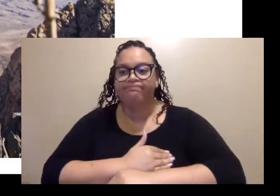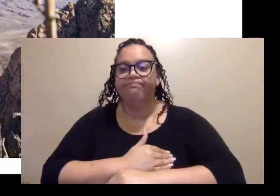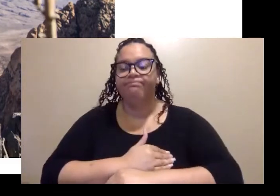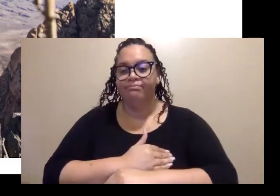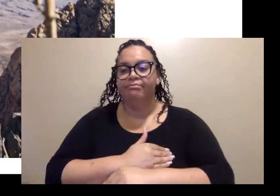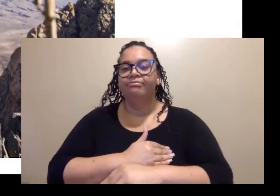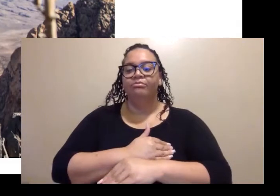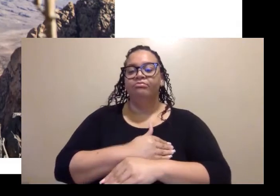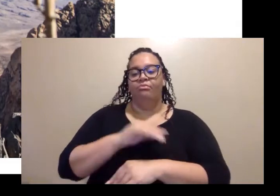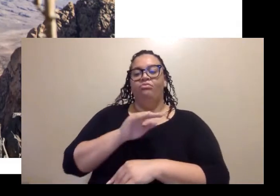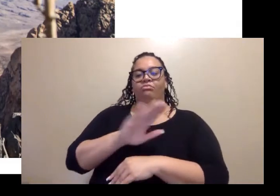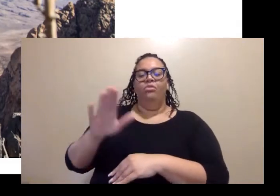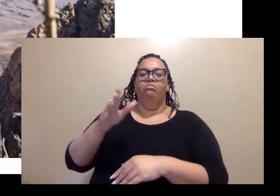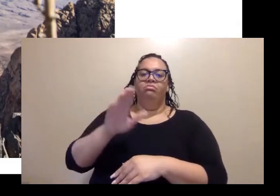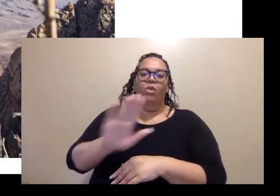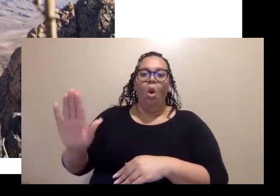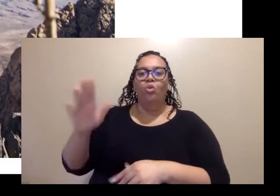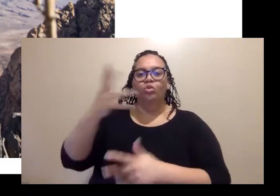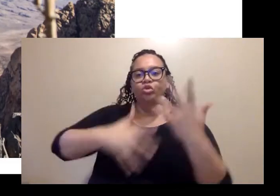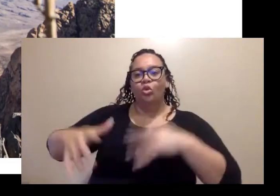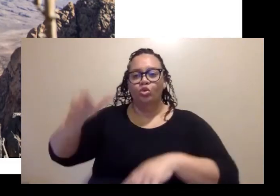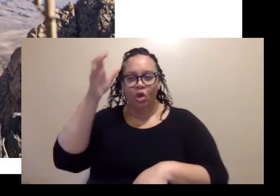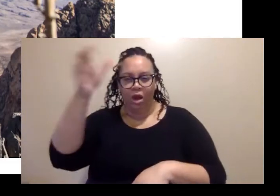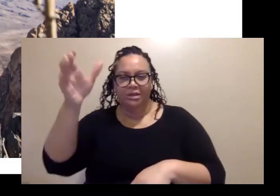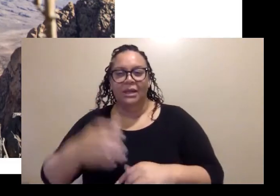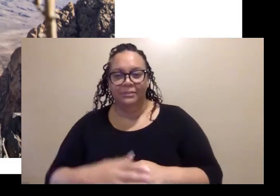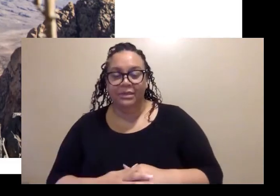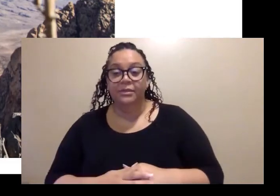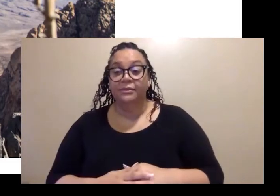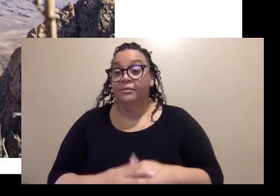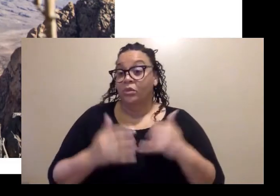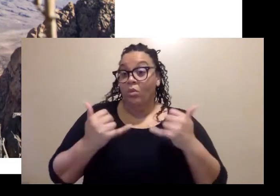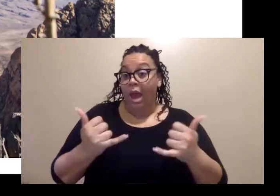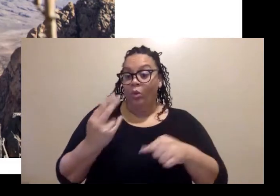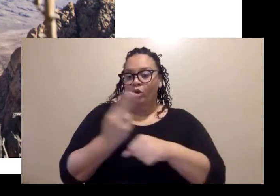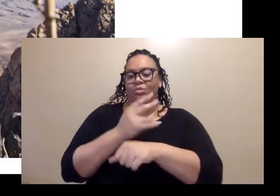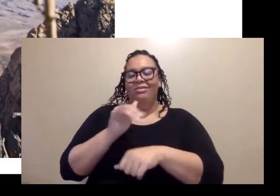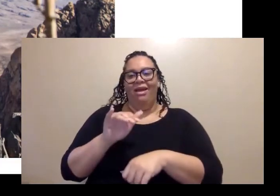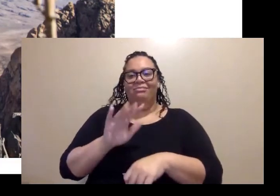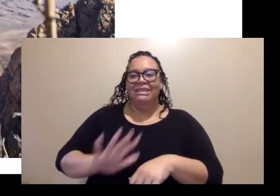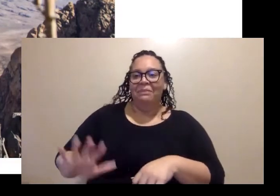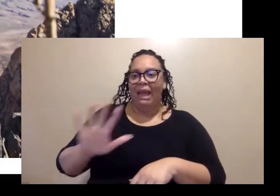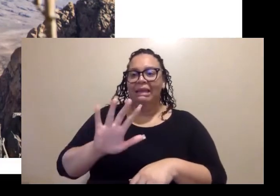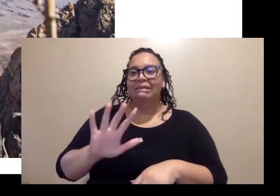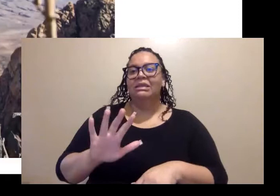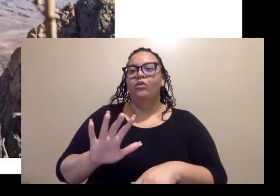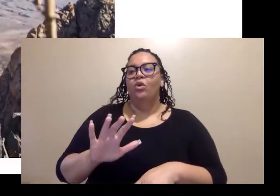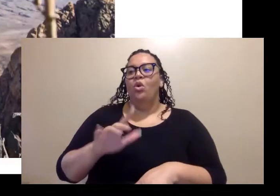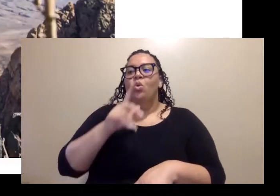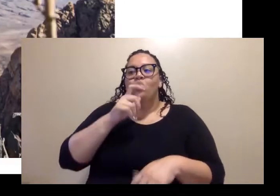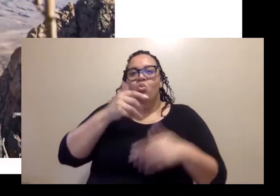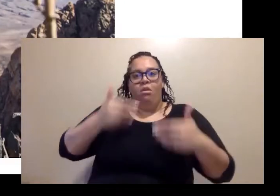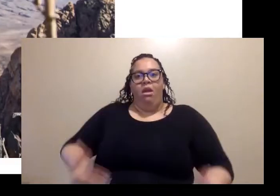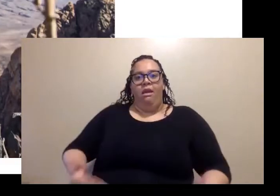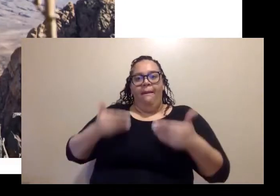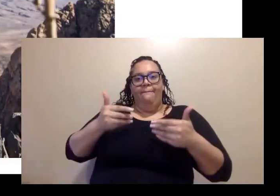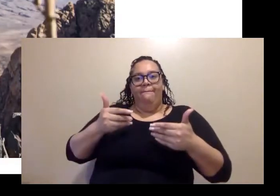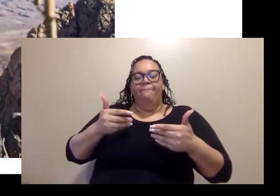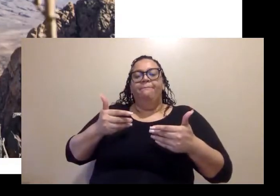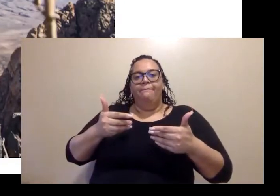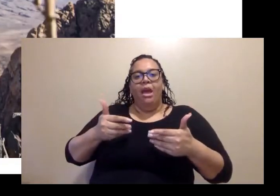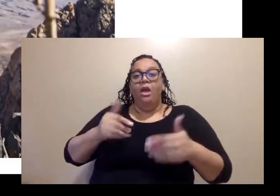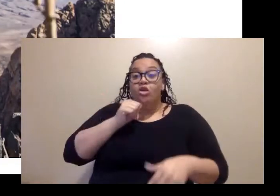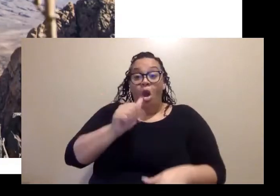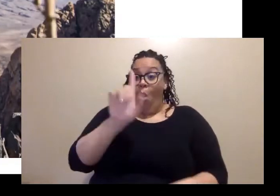social constructs, and now taking up space in a way that is genuinely authentic to who I am as not just a woman,